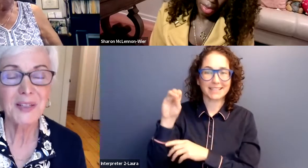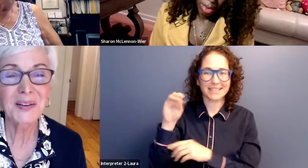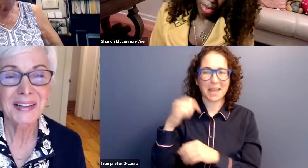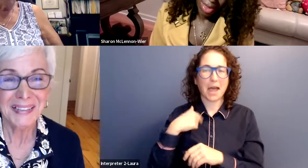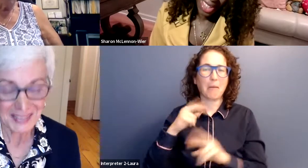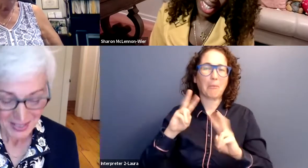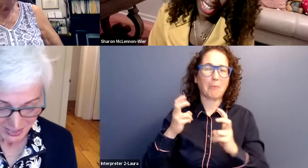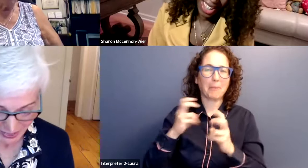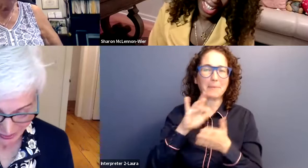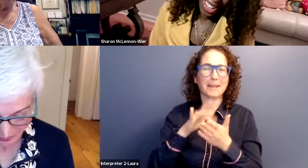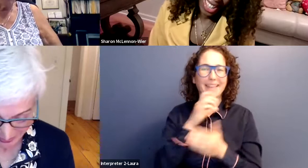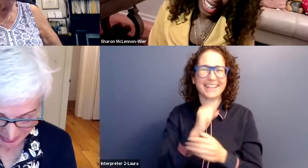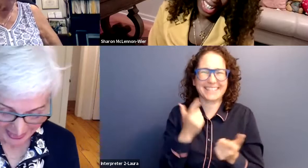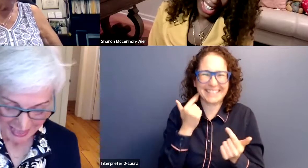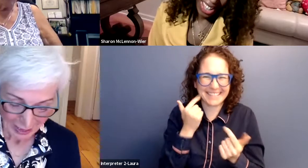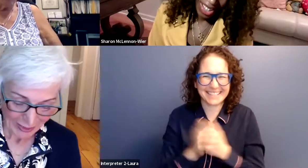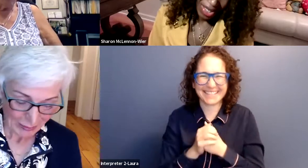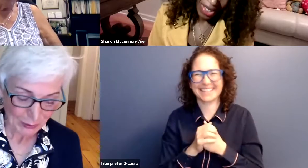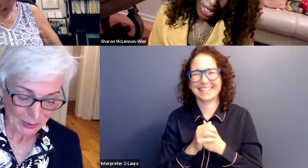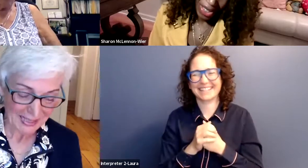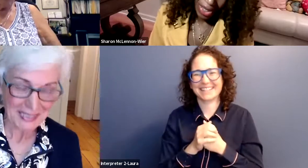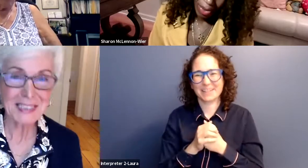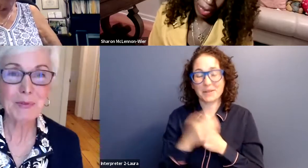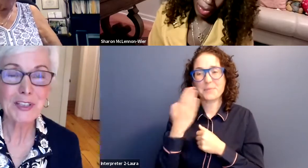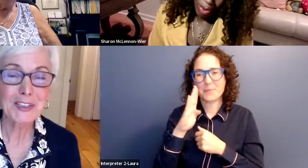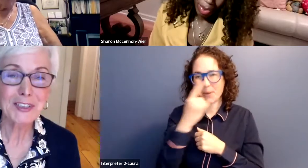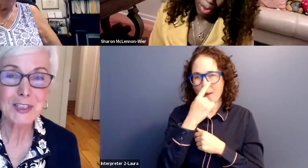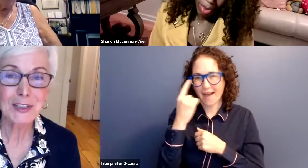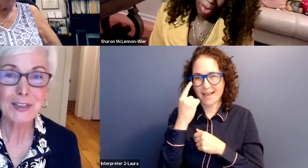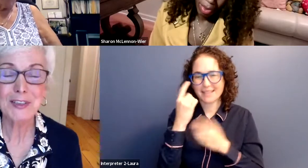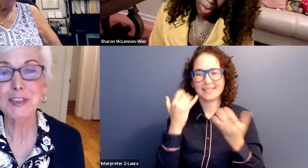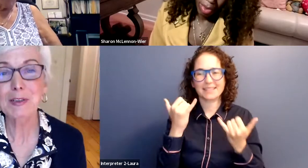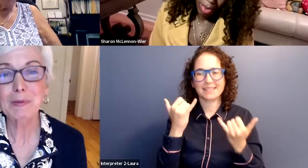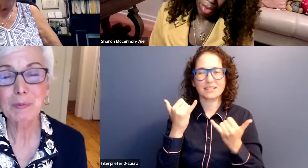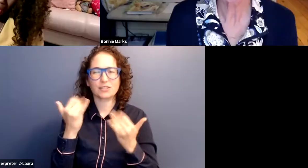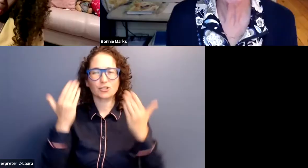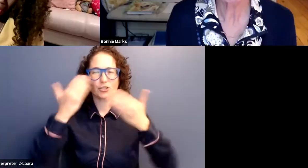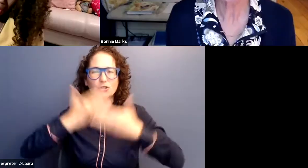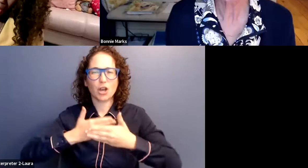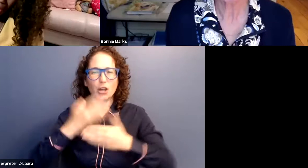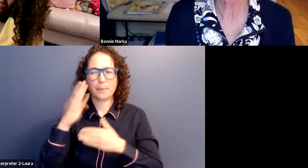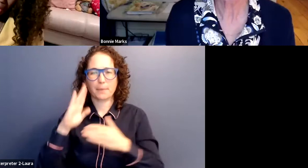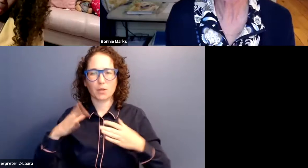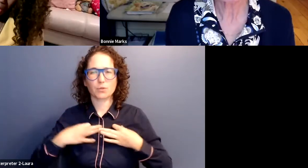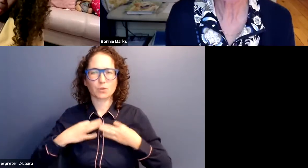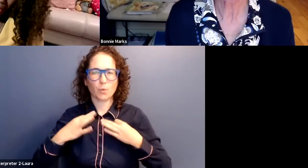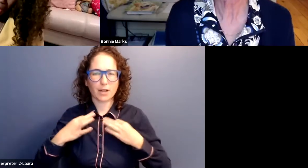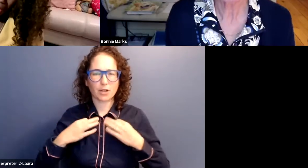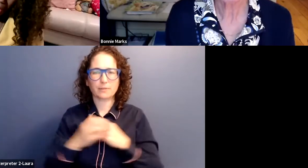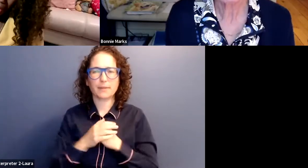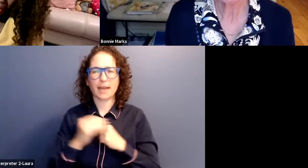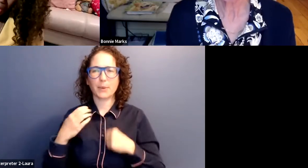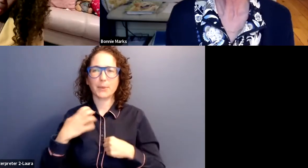middle-aged. So I have blue eyes. I'm wearing a dark blue sweater and a